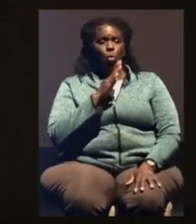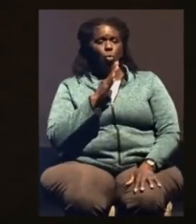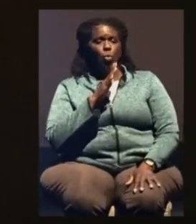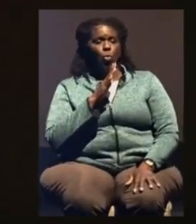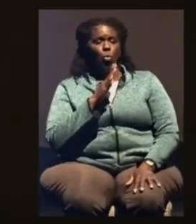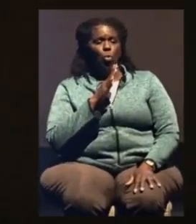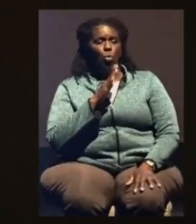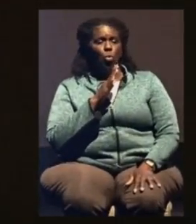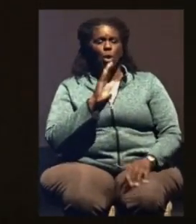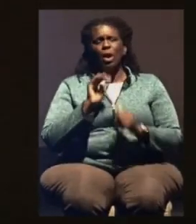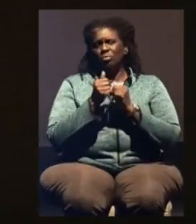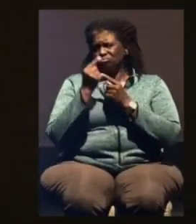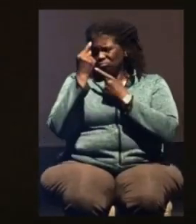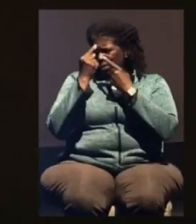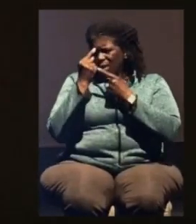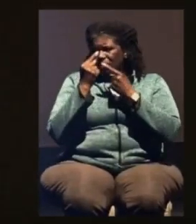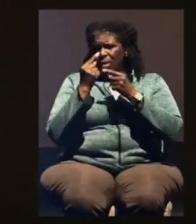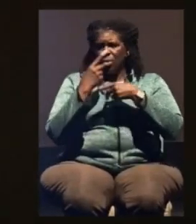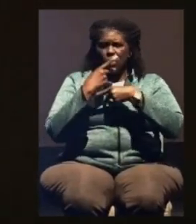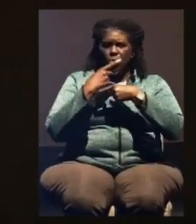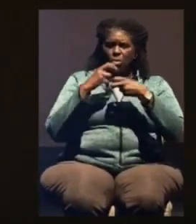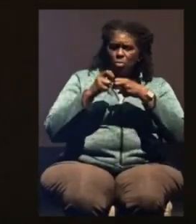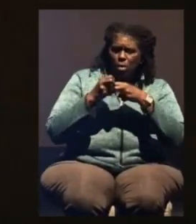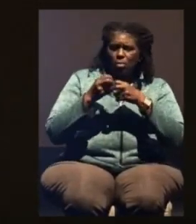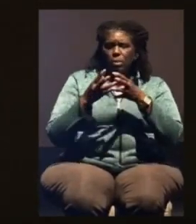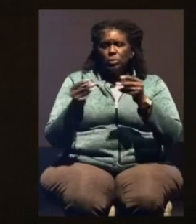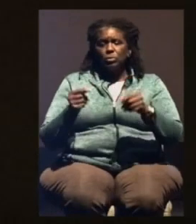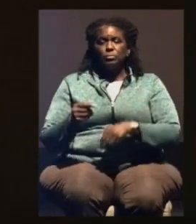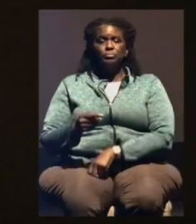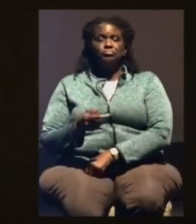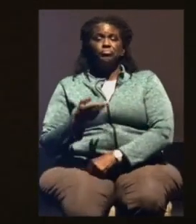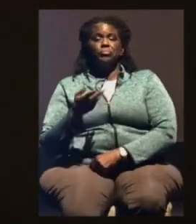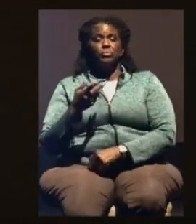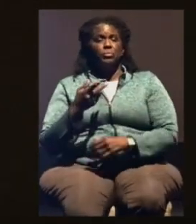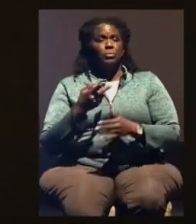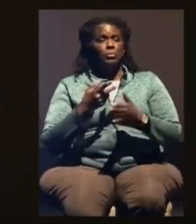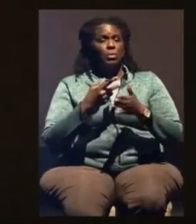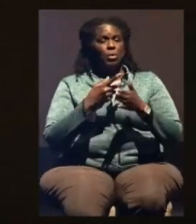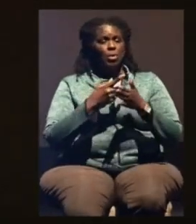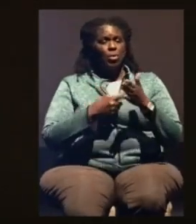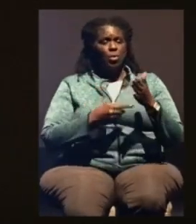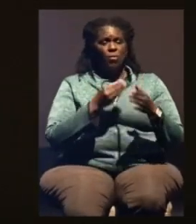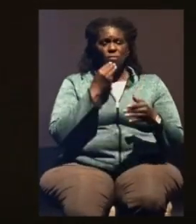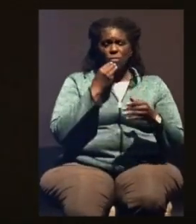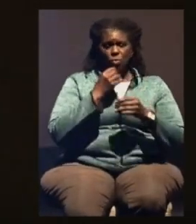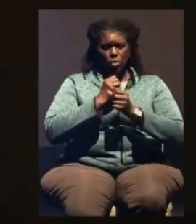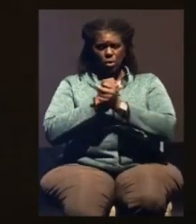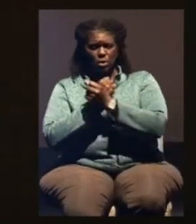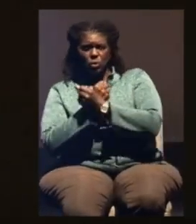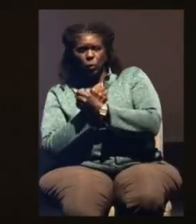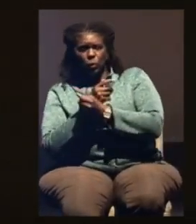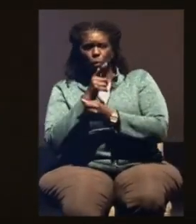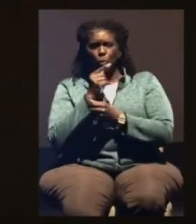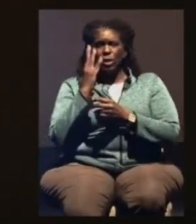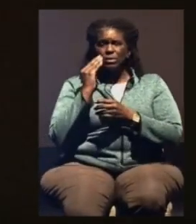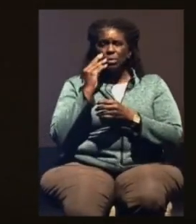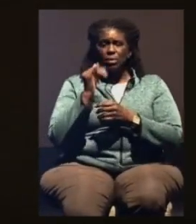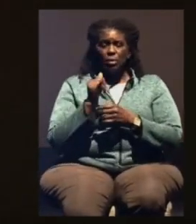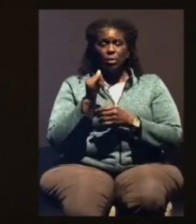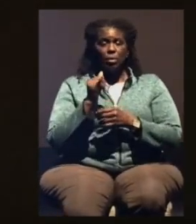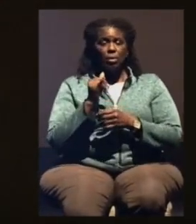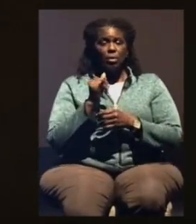how we should think about the problem and the solutions. Right. So what is food insecurity and who experiences it?